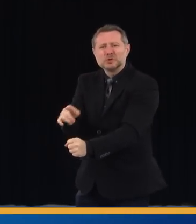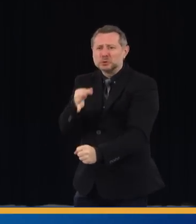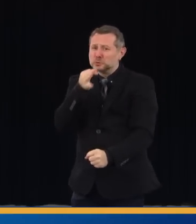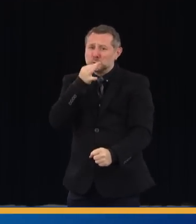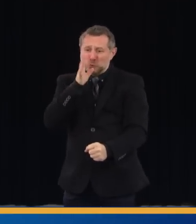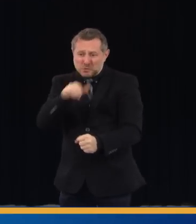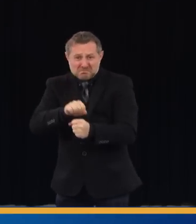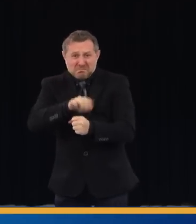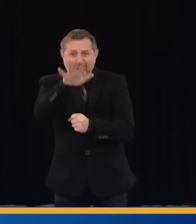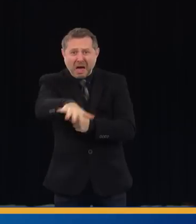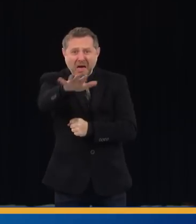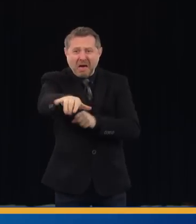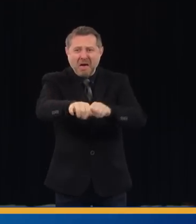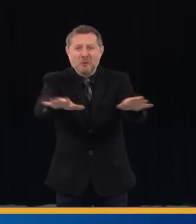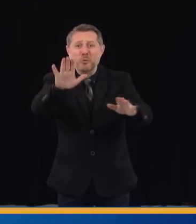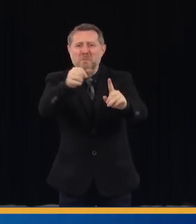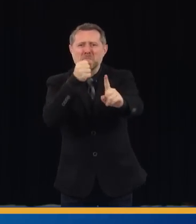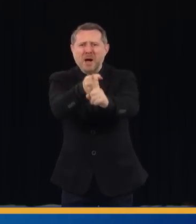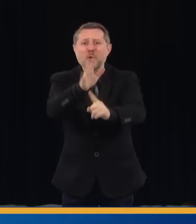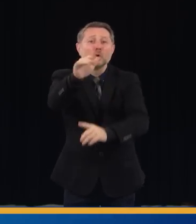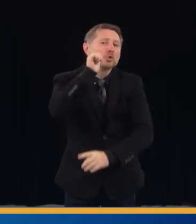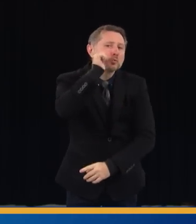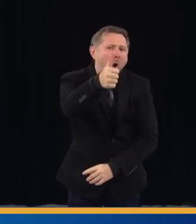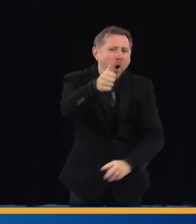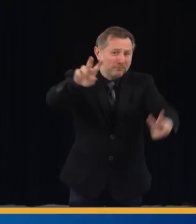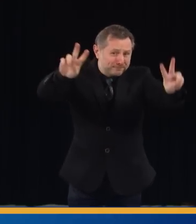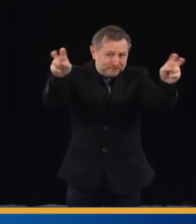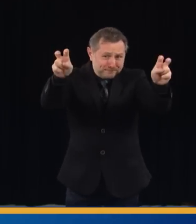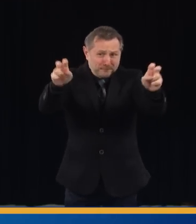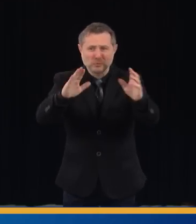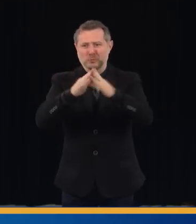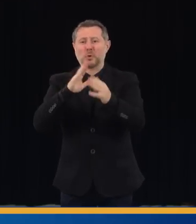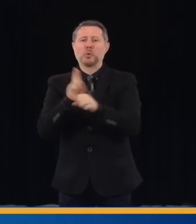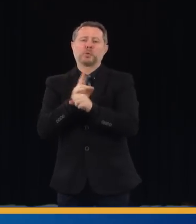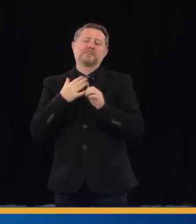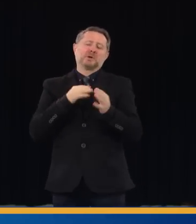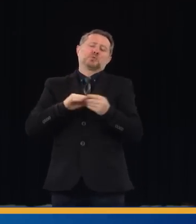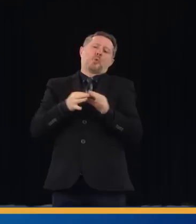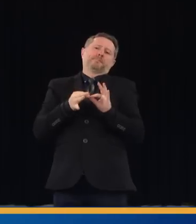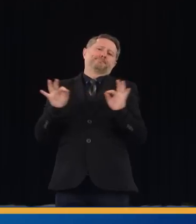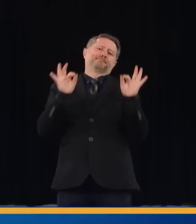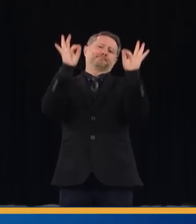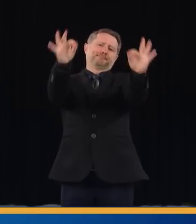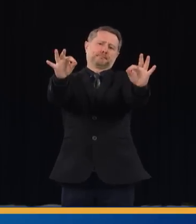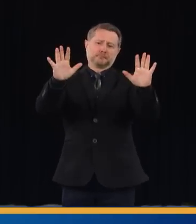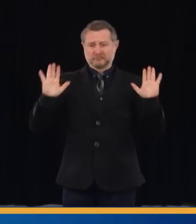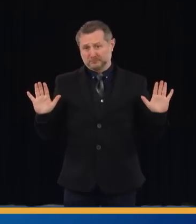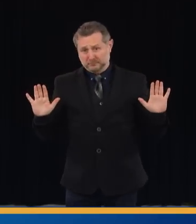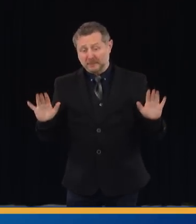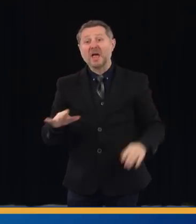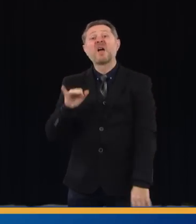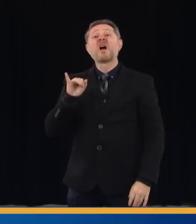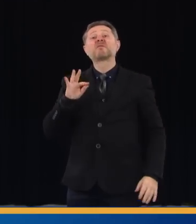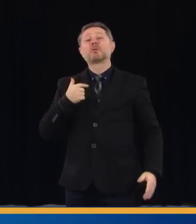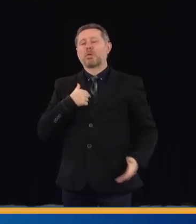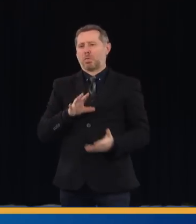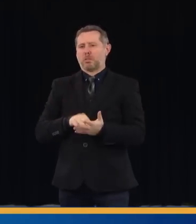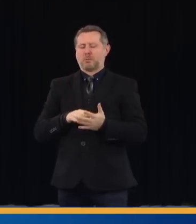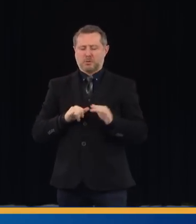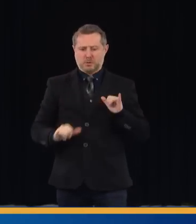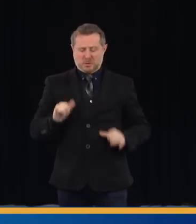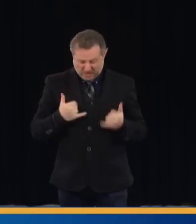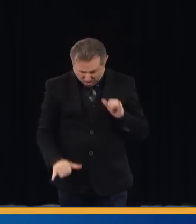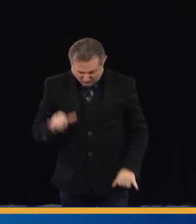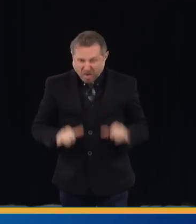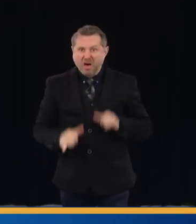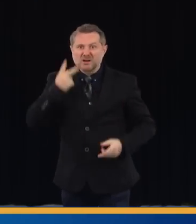tomorrow, metaphorically. And if we learn how to do it right here, or learn how to do it the best we can, because